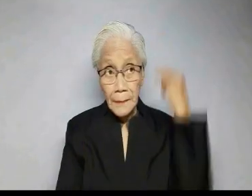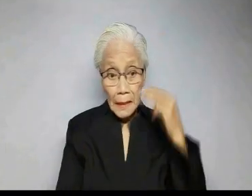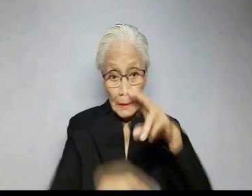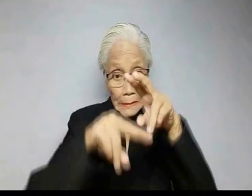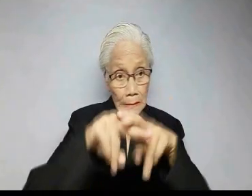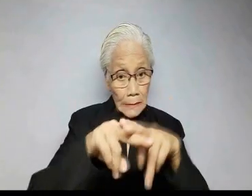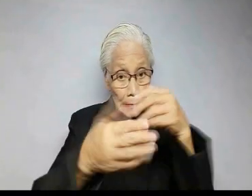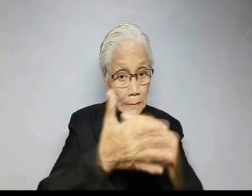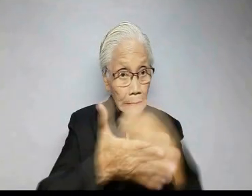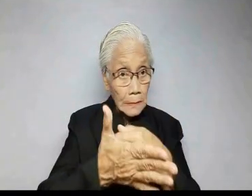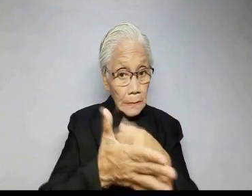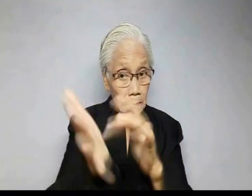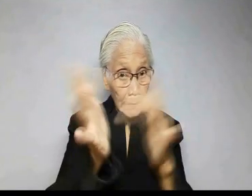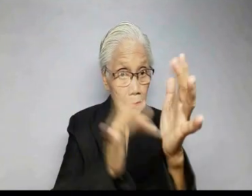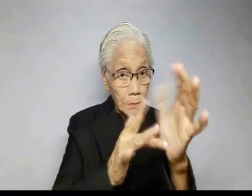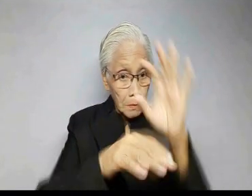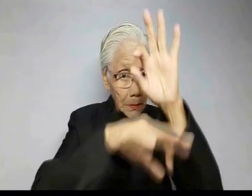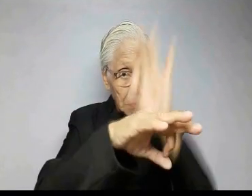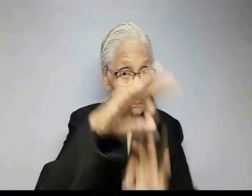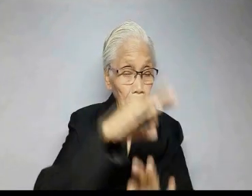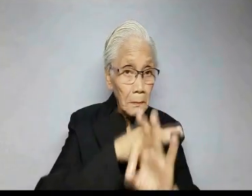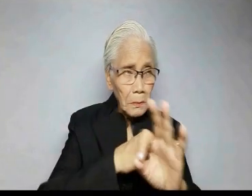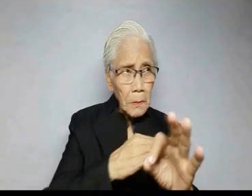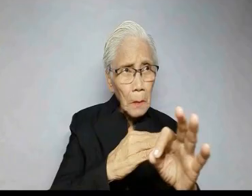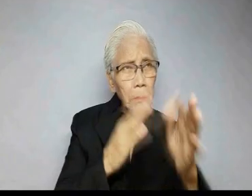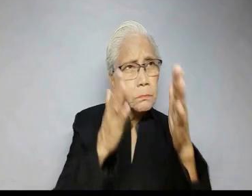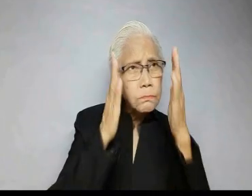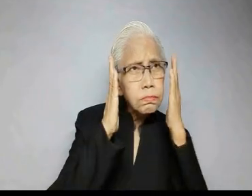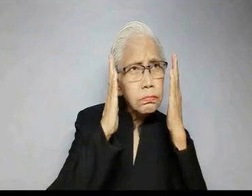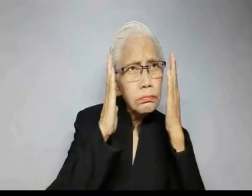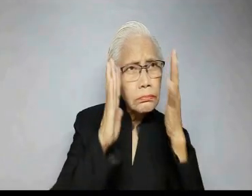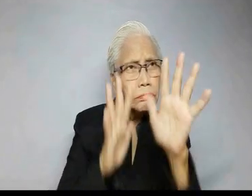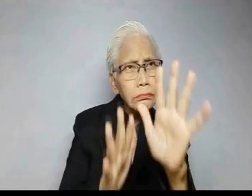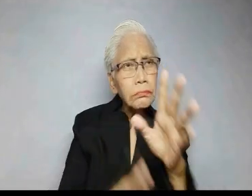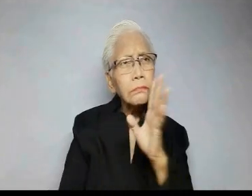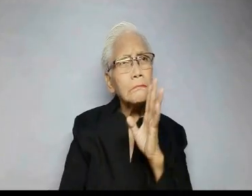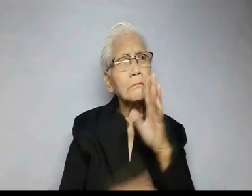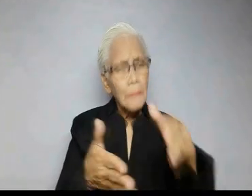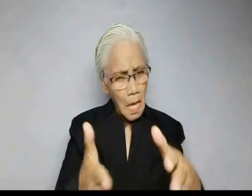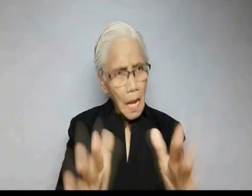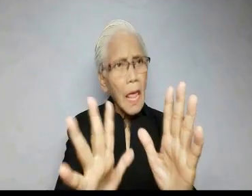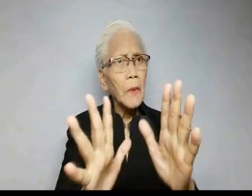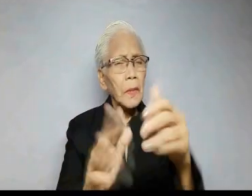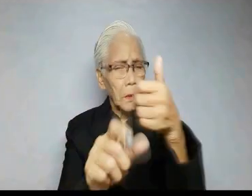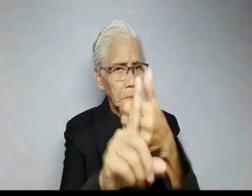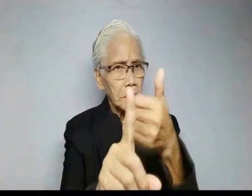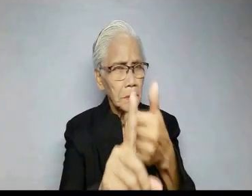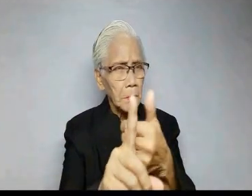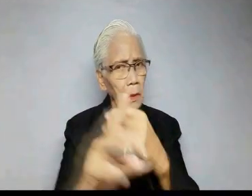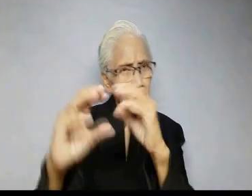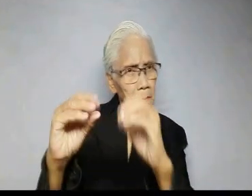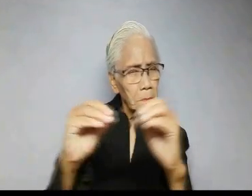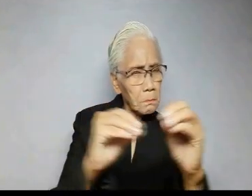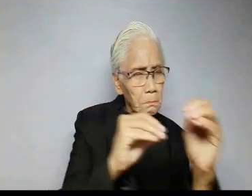Mary sitting beside the Lord at his feet, listening to him speak, allowing herself to be